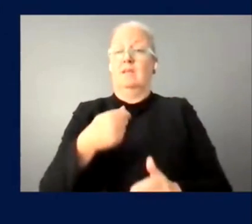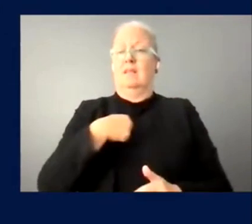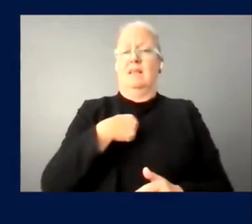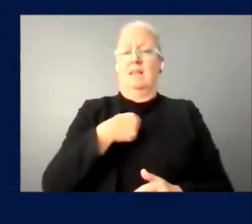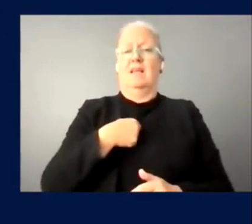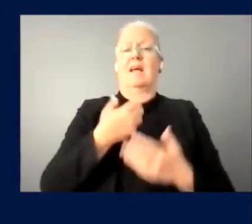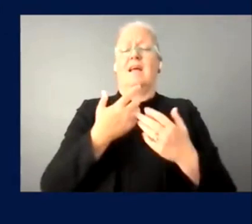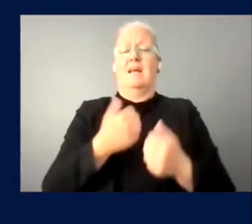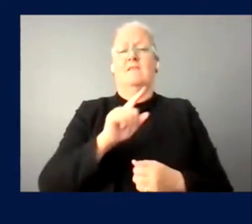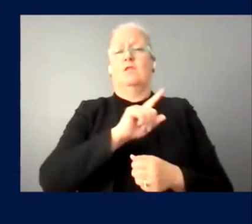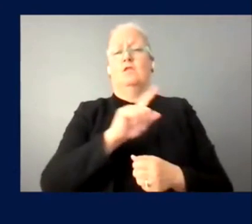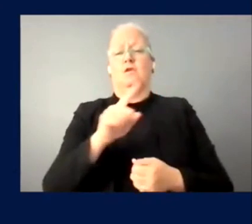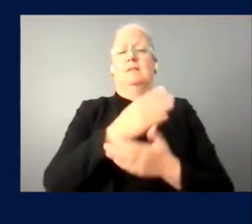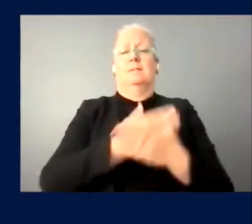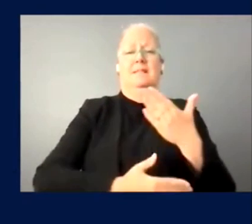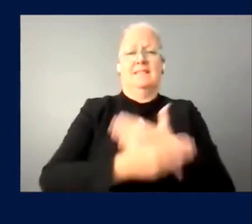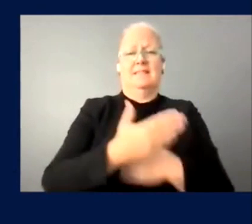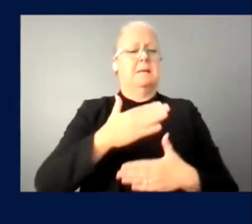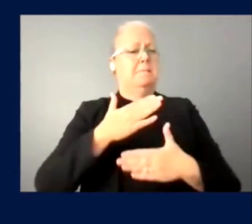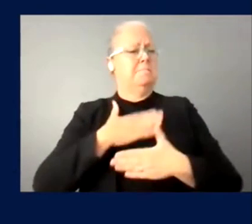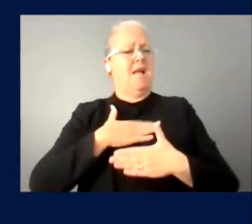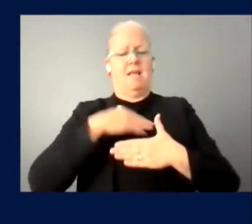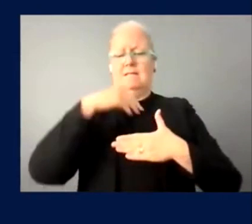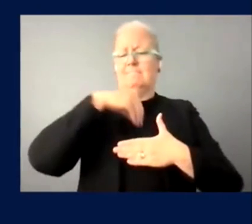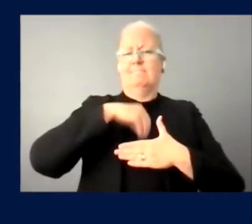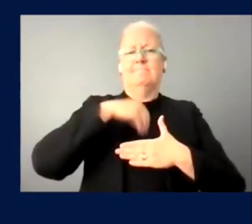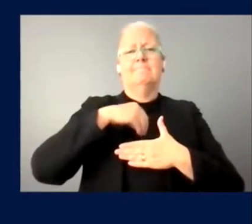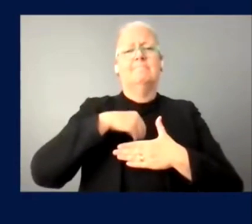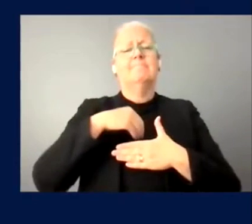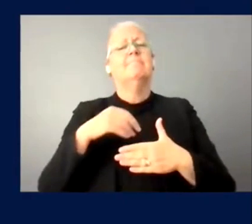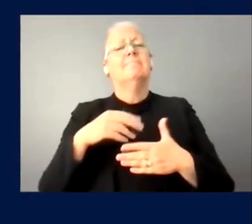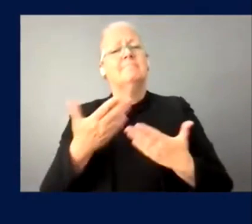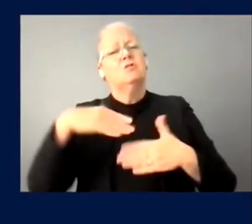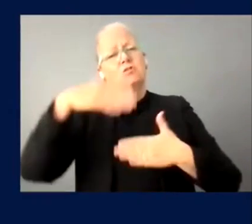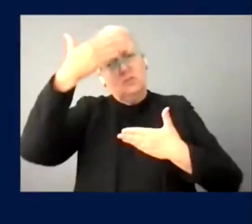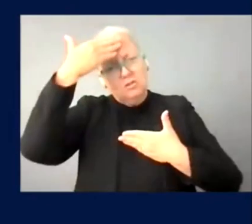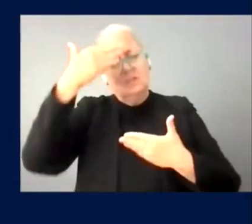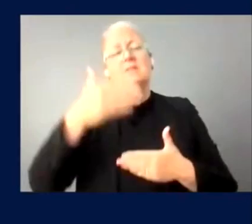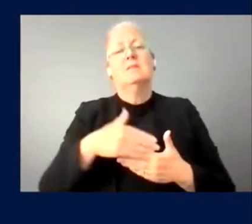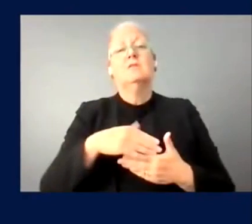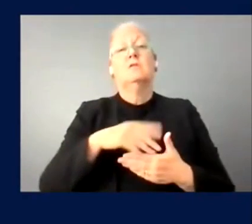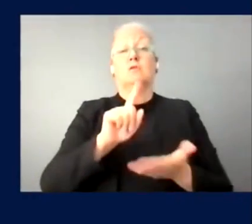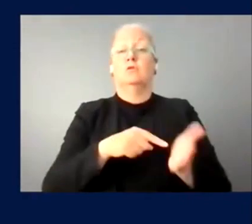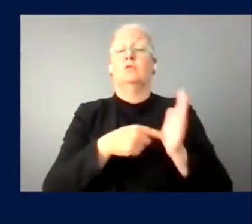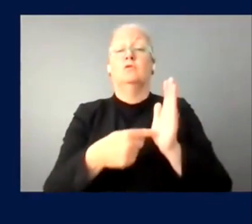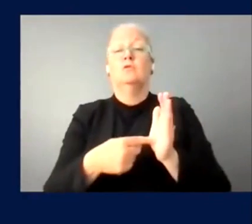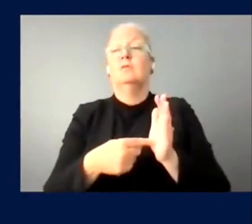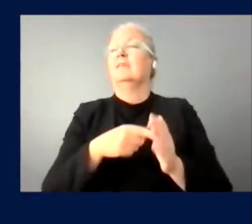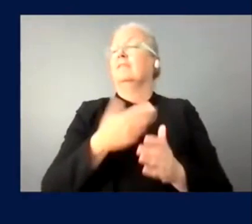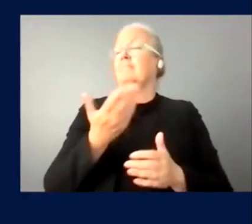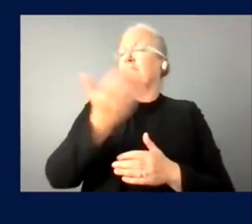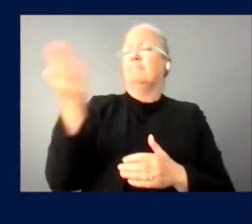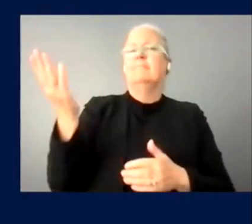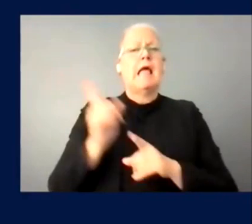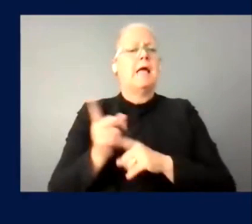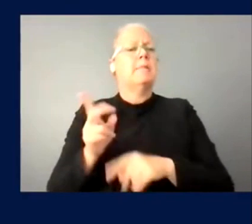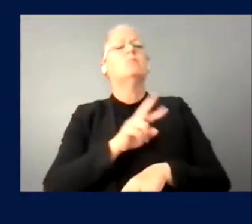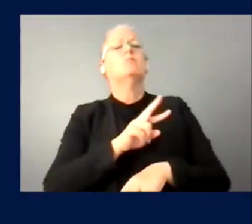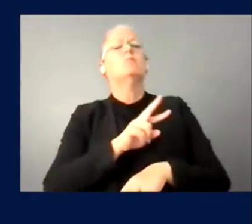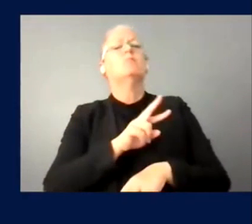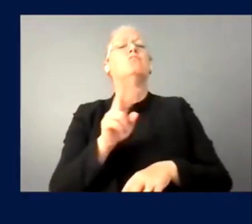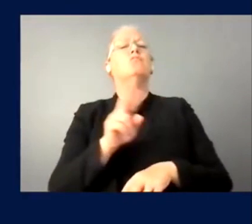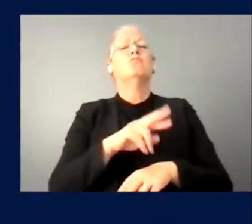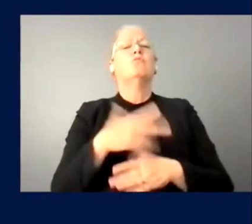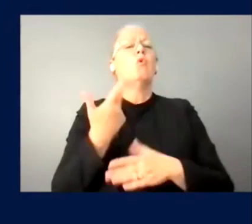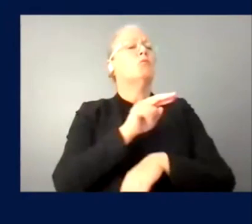condition. And usually at football matches, this would be to signify to stewards or security staff, so that to